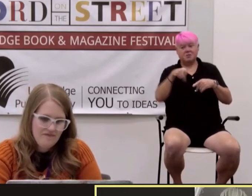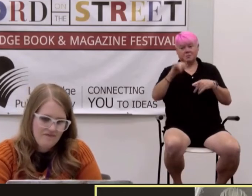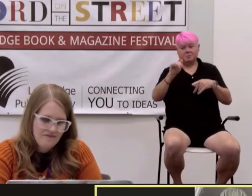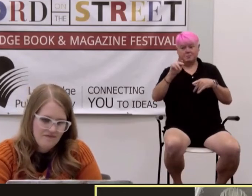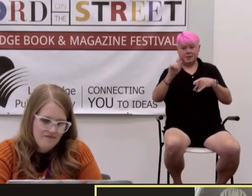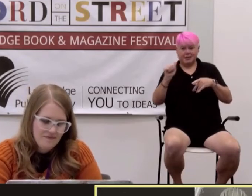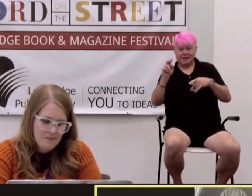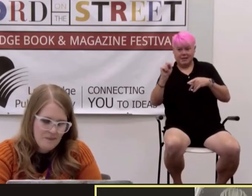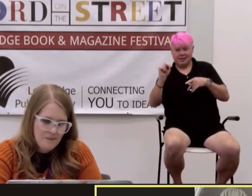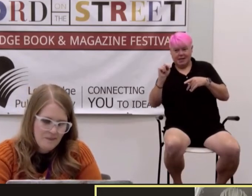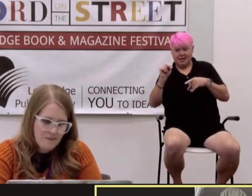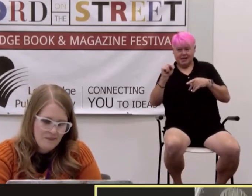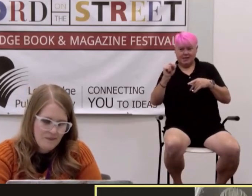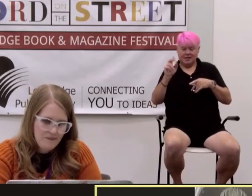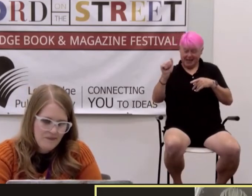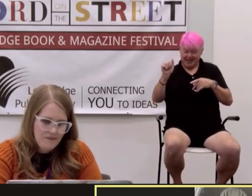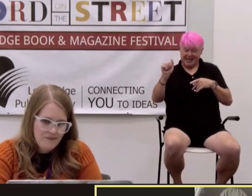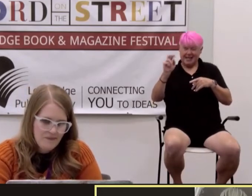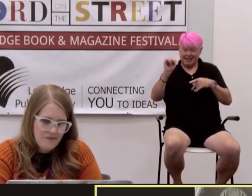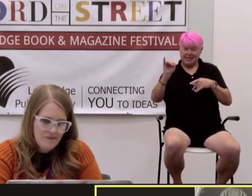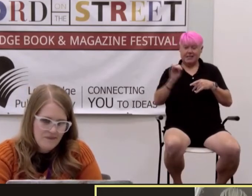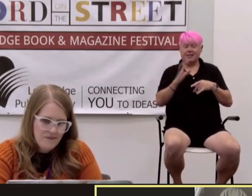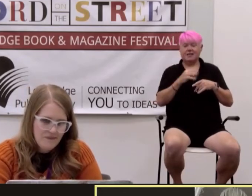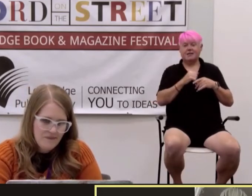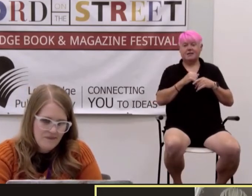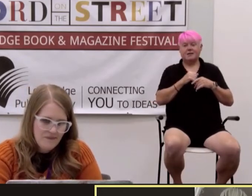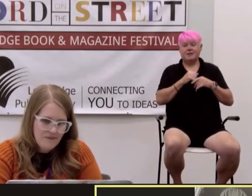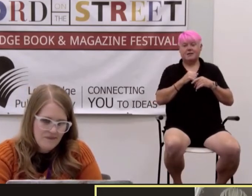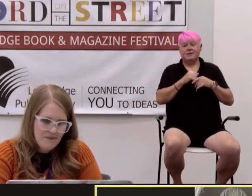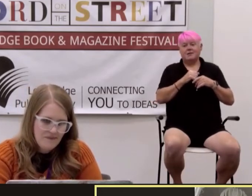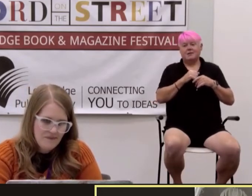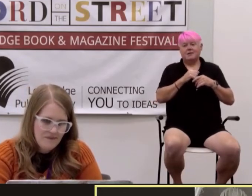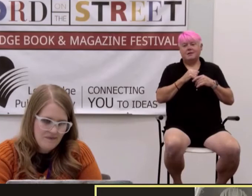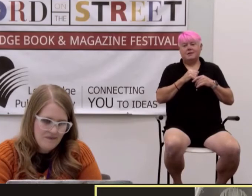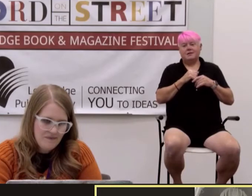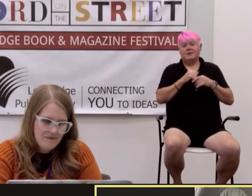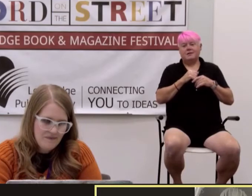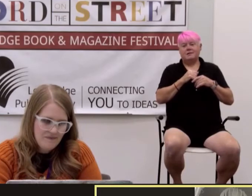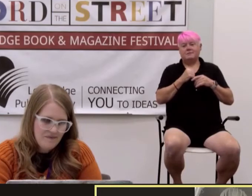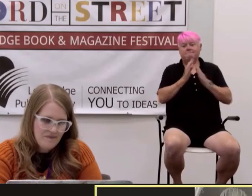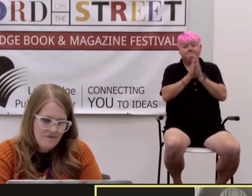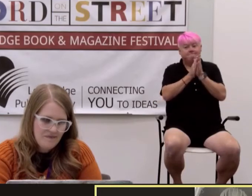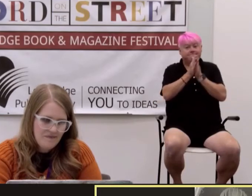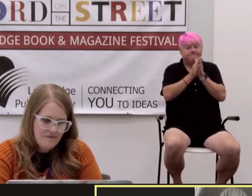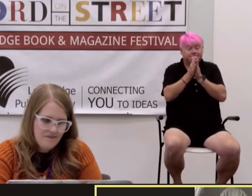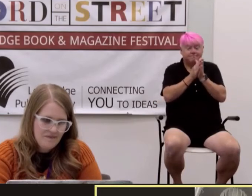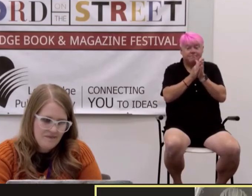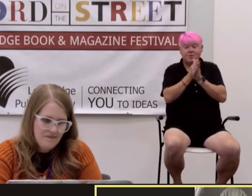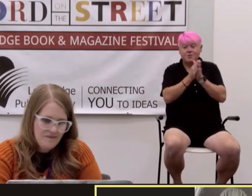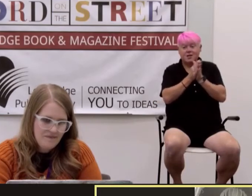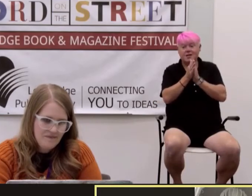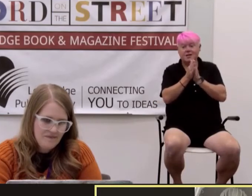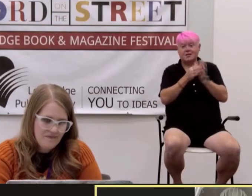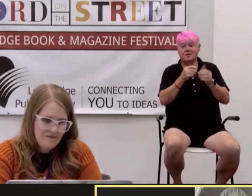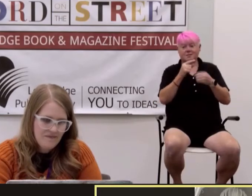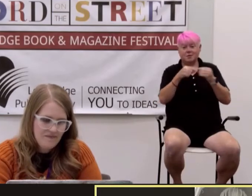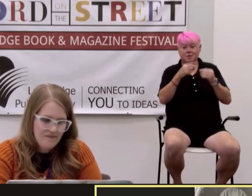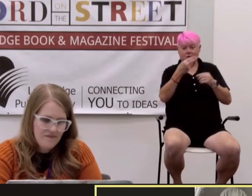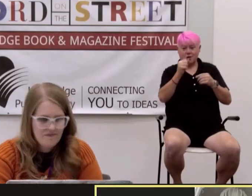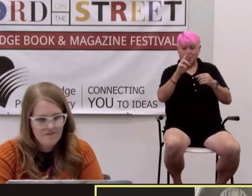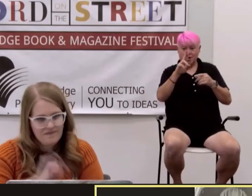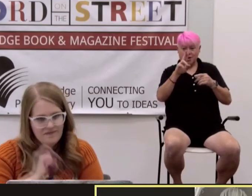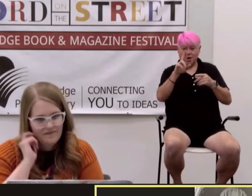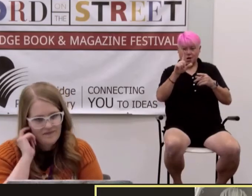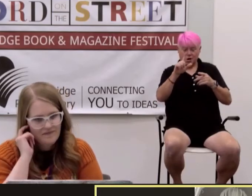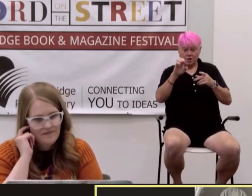was super inspired by a guy named Harley.